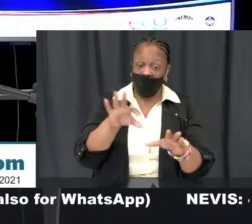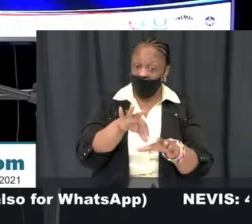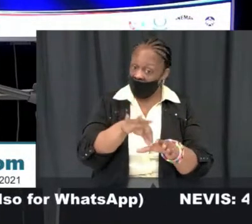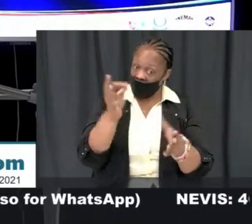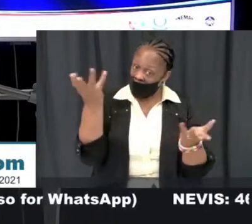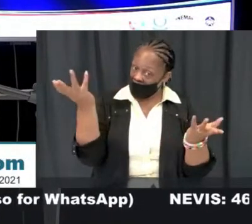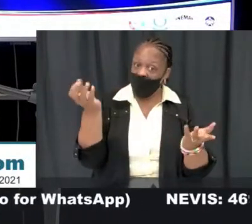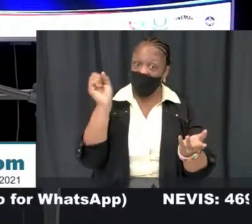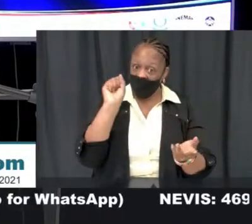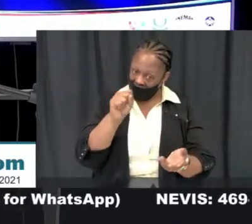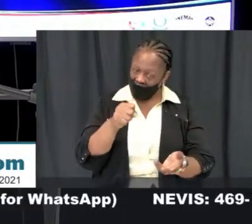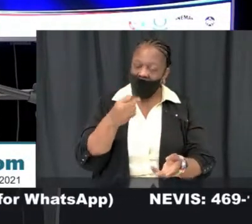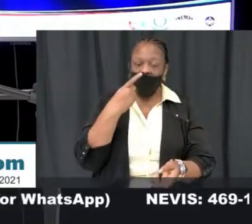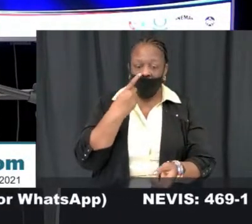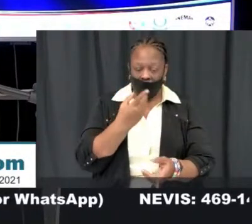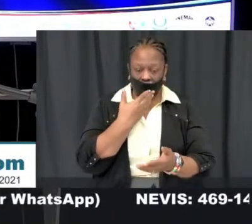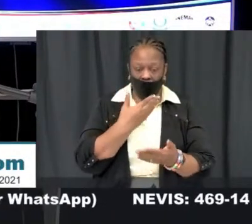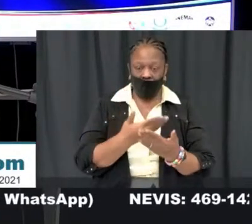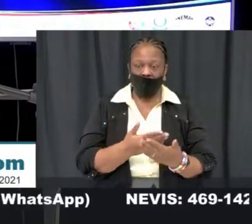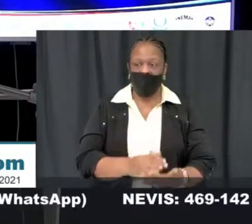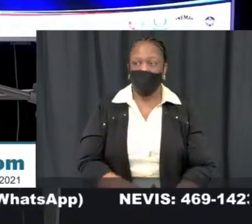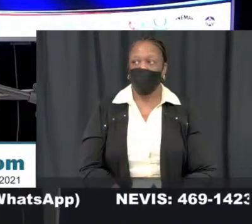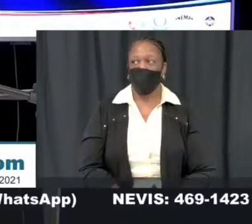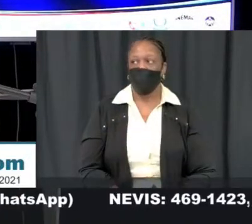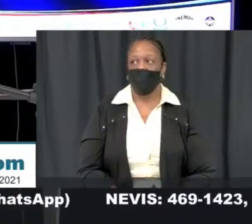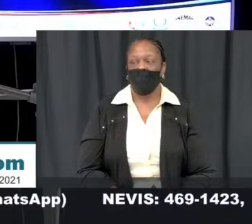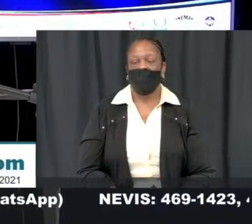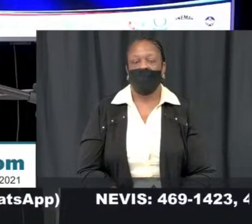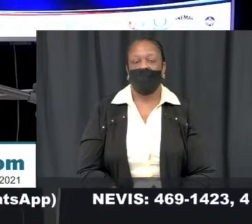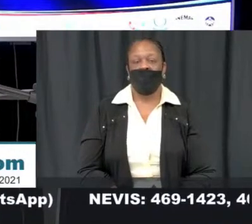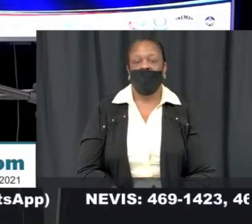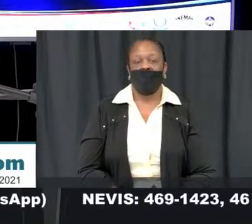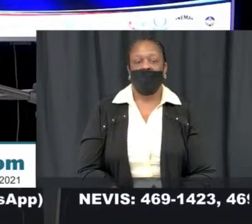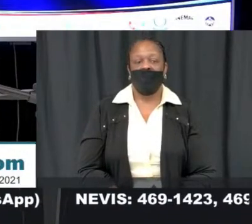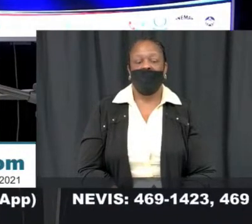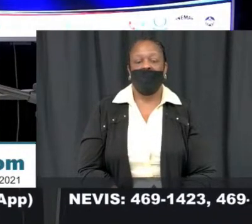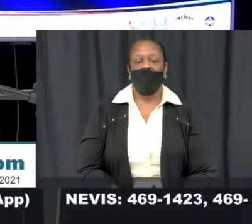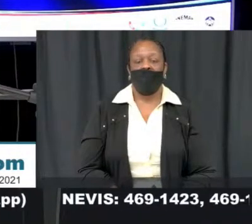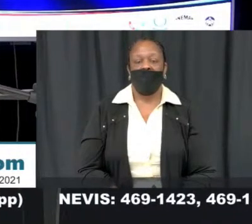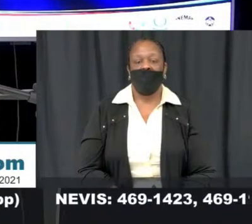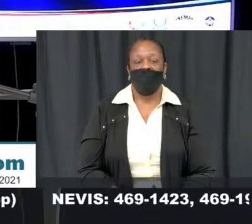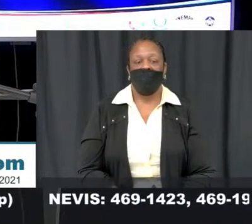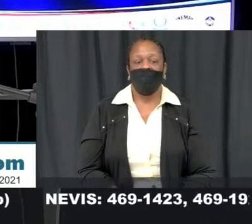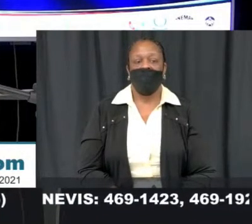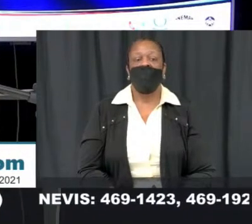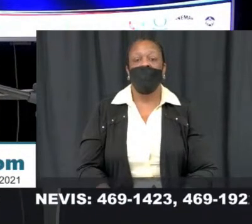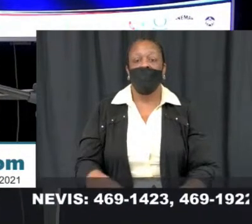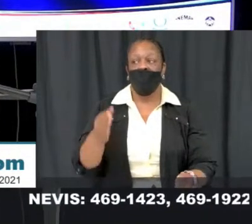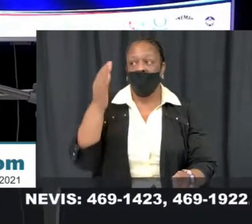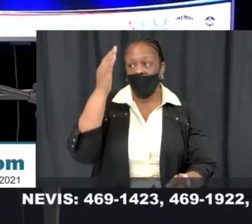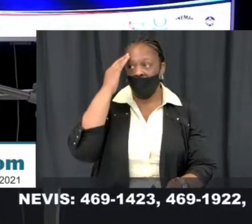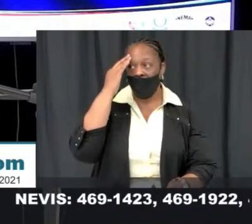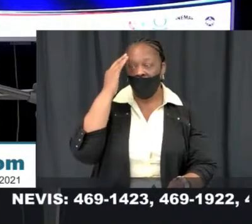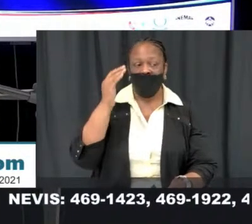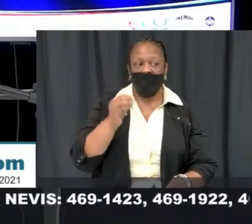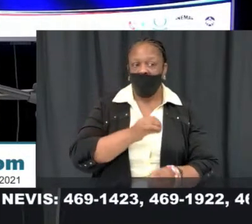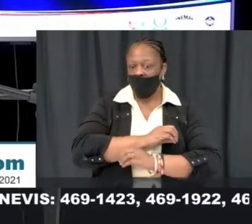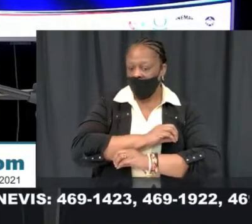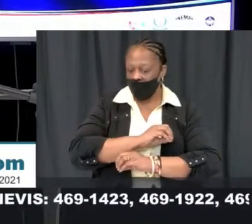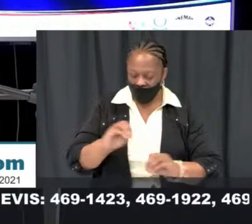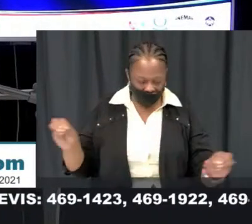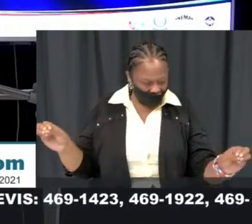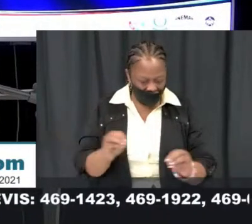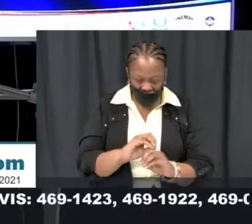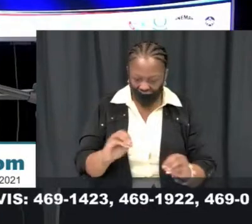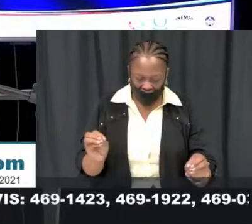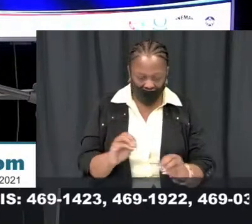our tensions, our fears were allayed, because we received no outbreak from